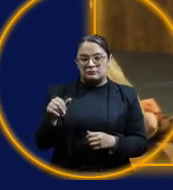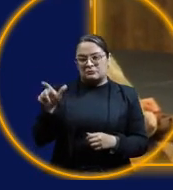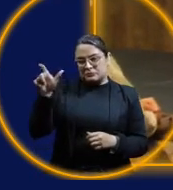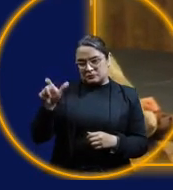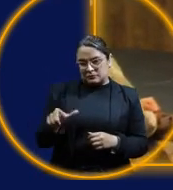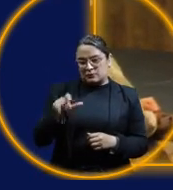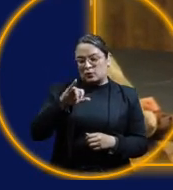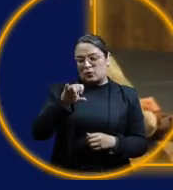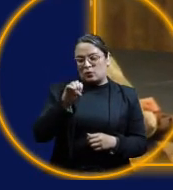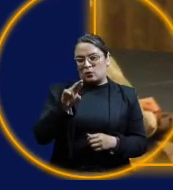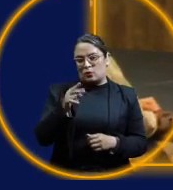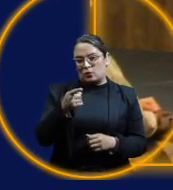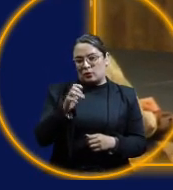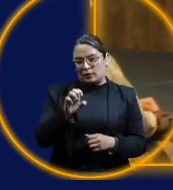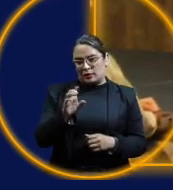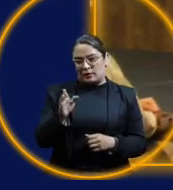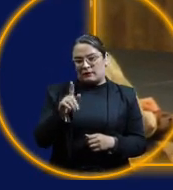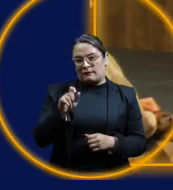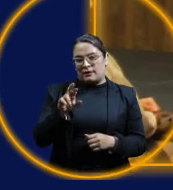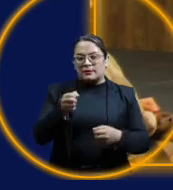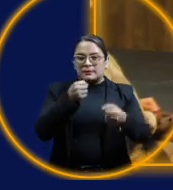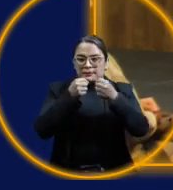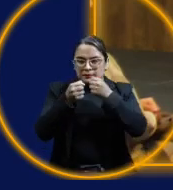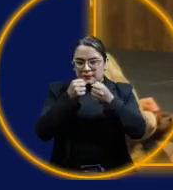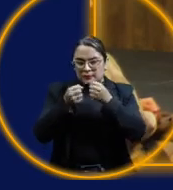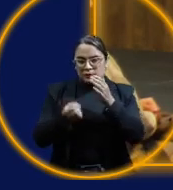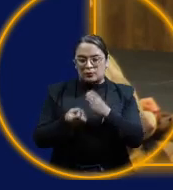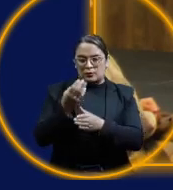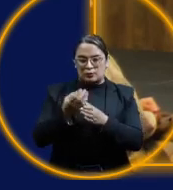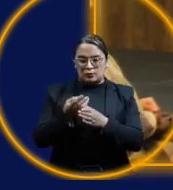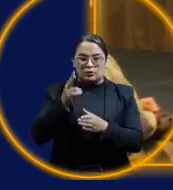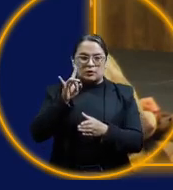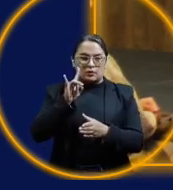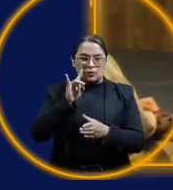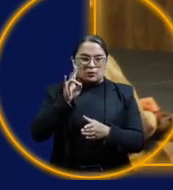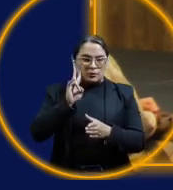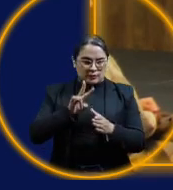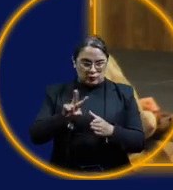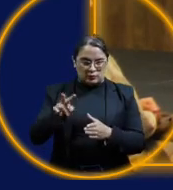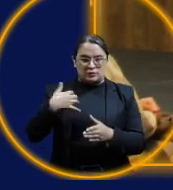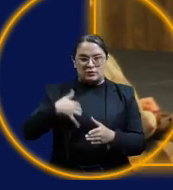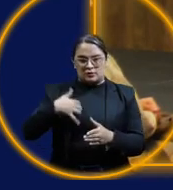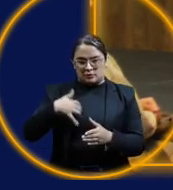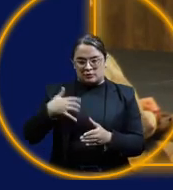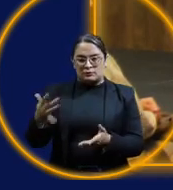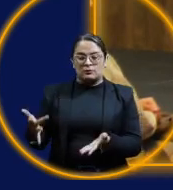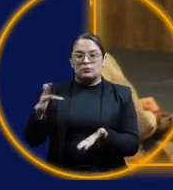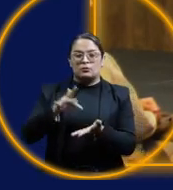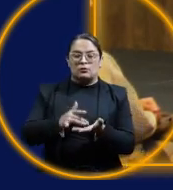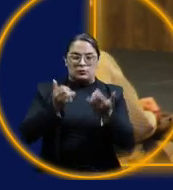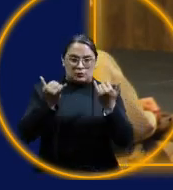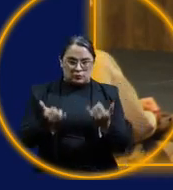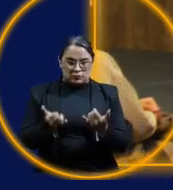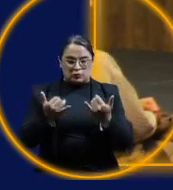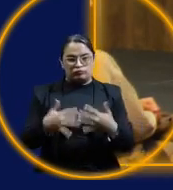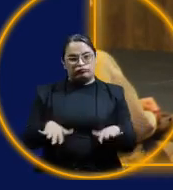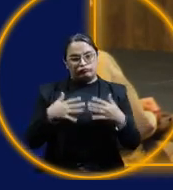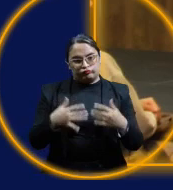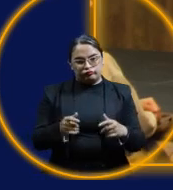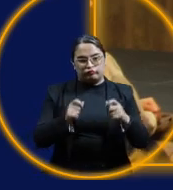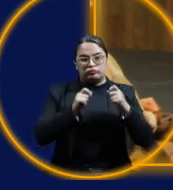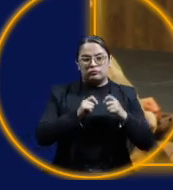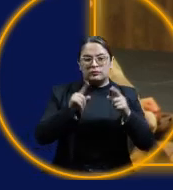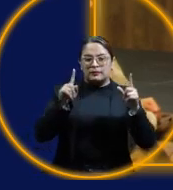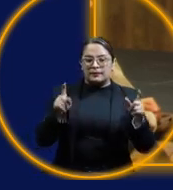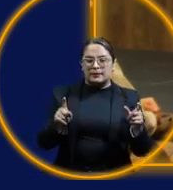day I journal producer of audiovisual World and based in Argentina I have the